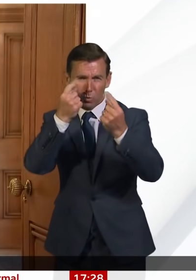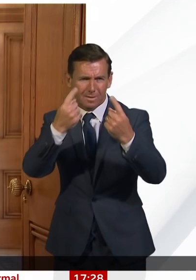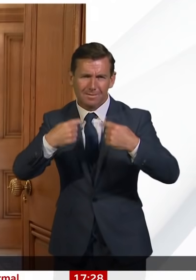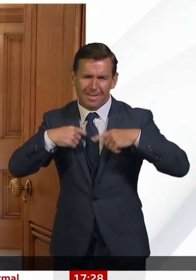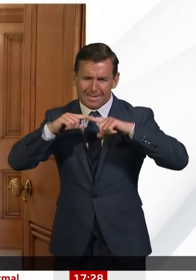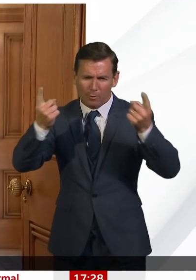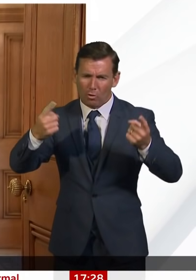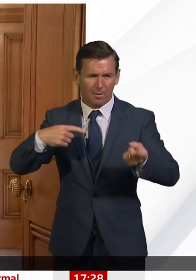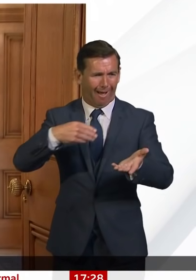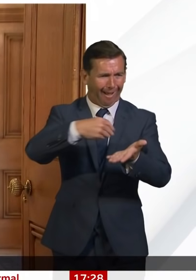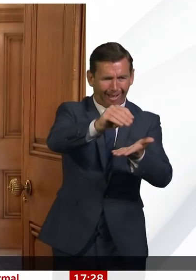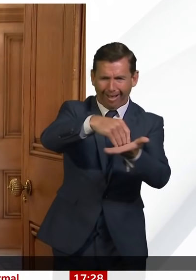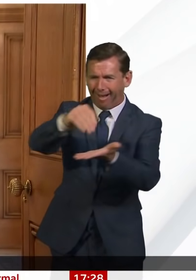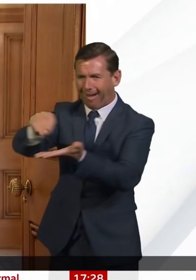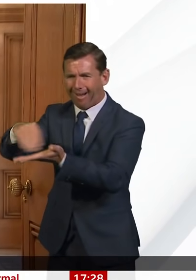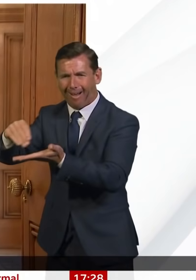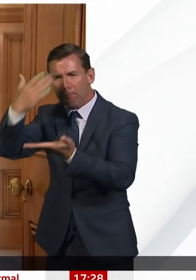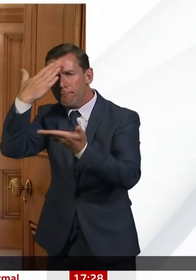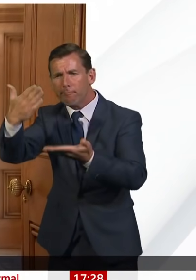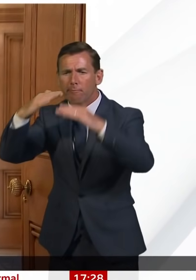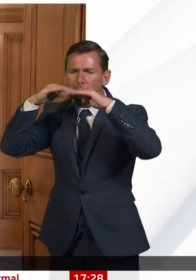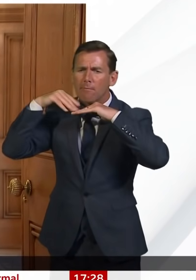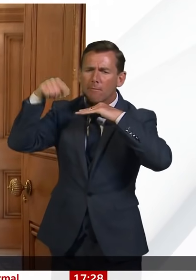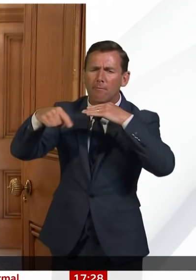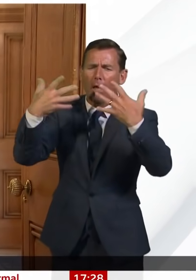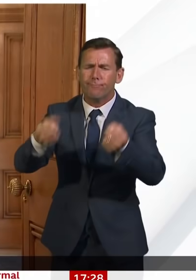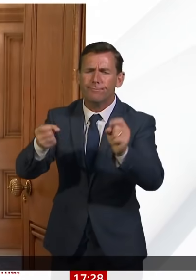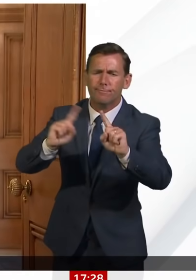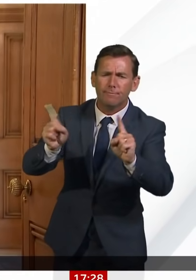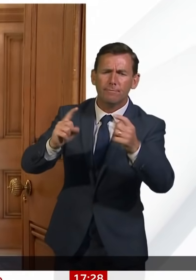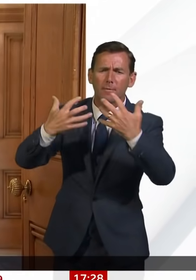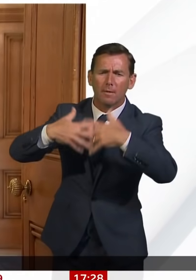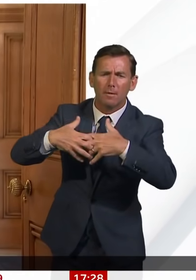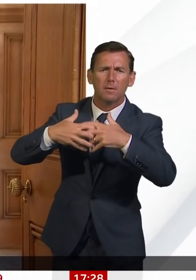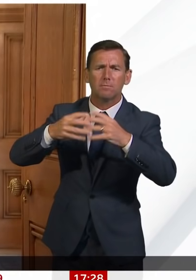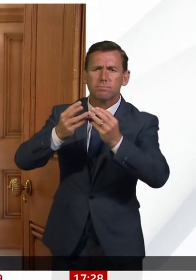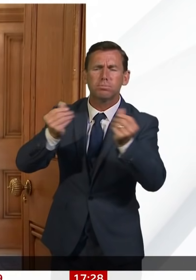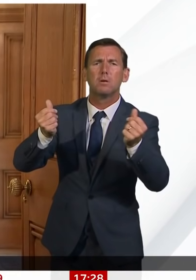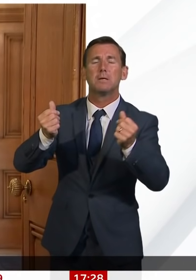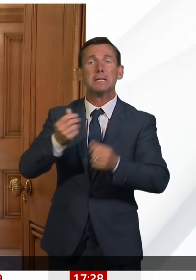there. Nevertheless, we want to engage with all of those companies who can